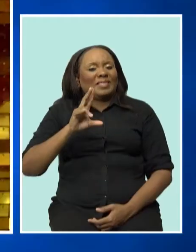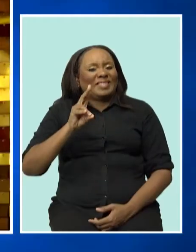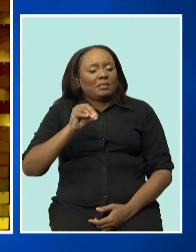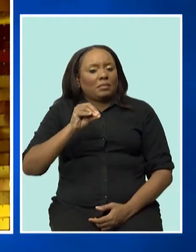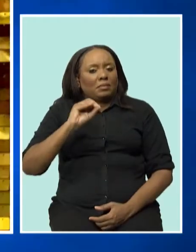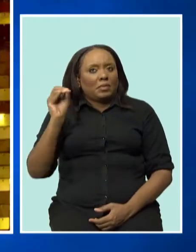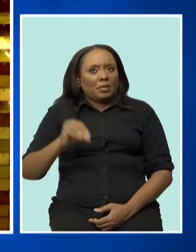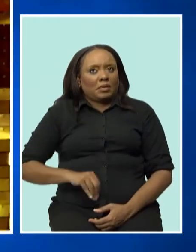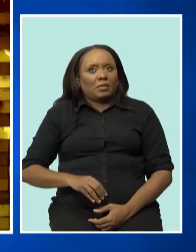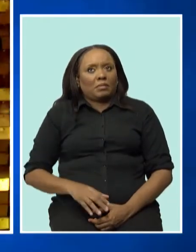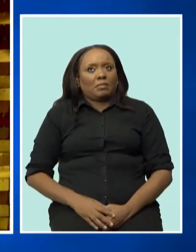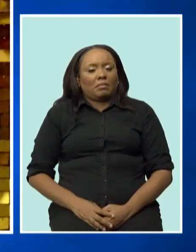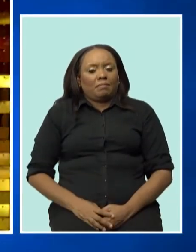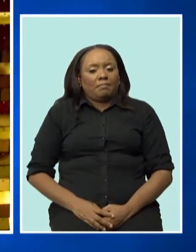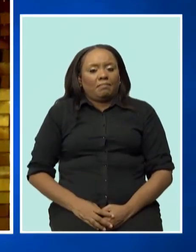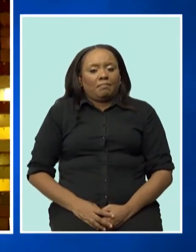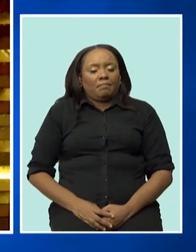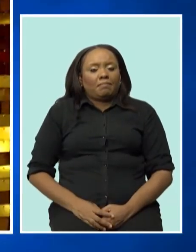on average